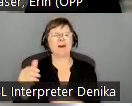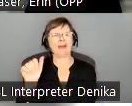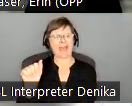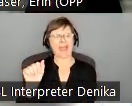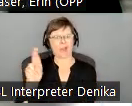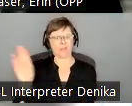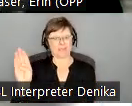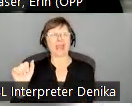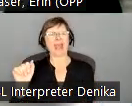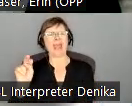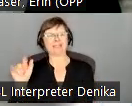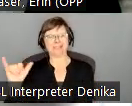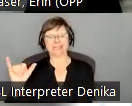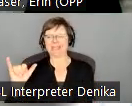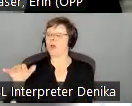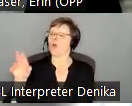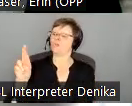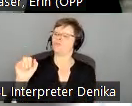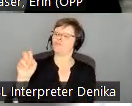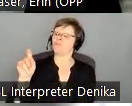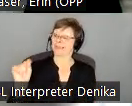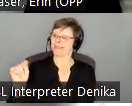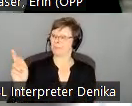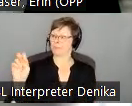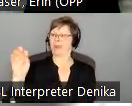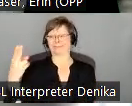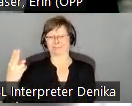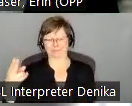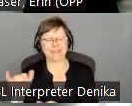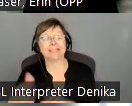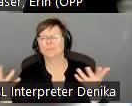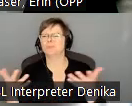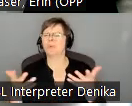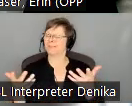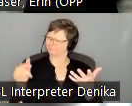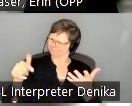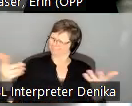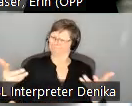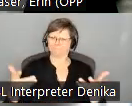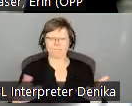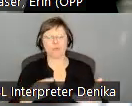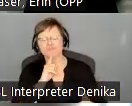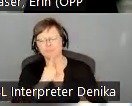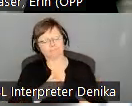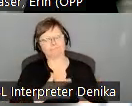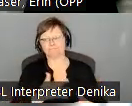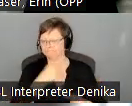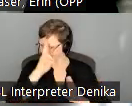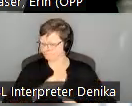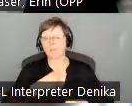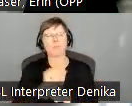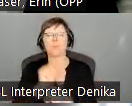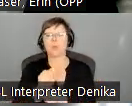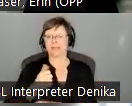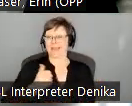So a lot of people have a question: what is the Canadian Anti-Fraud Centre? I had the distinct privilege of working at the Canadian Anti-Fraud Centre for 18